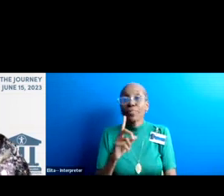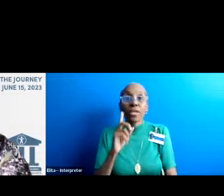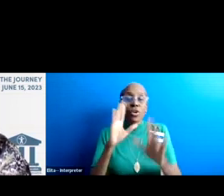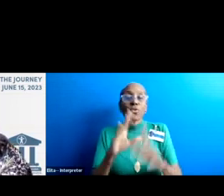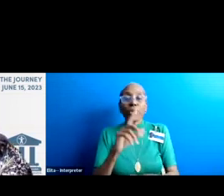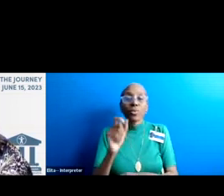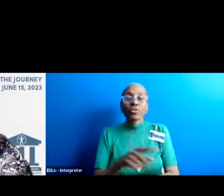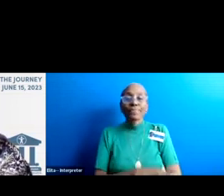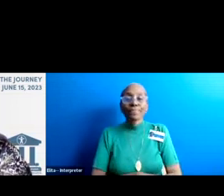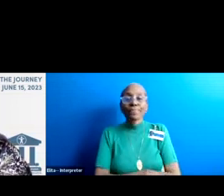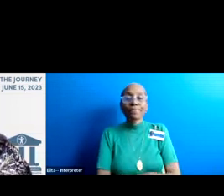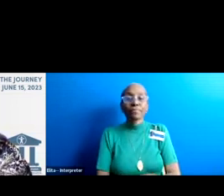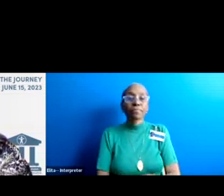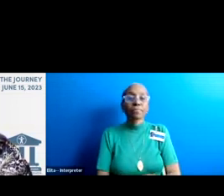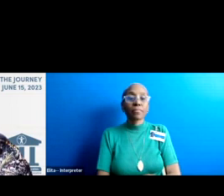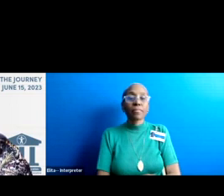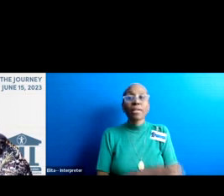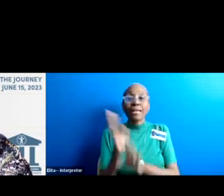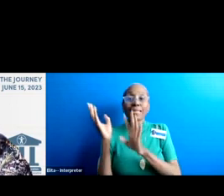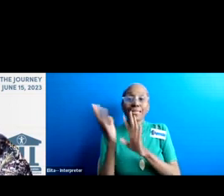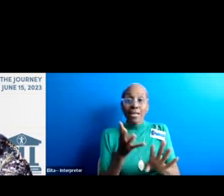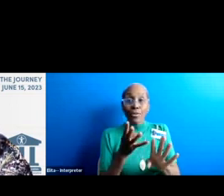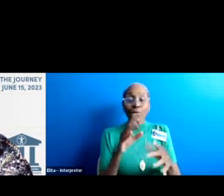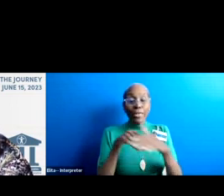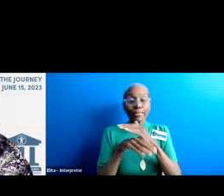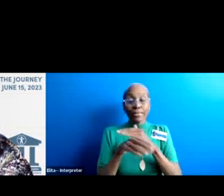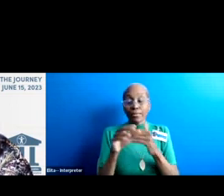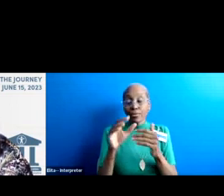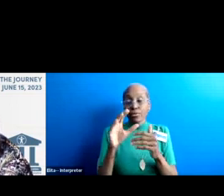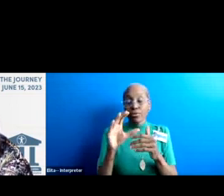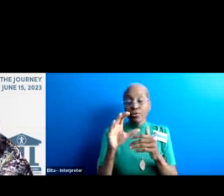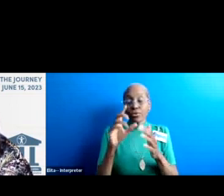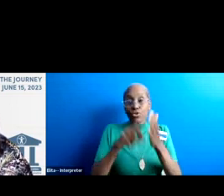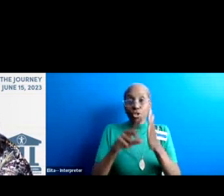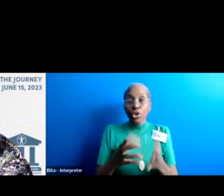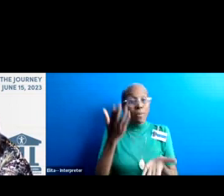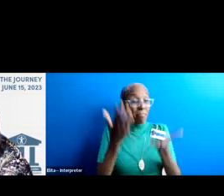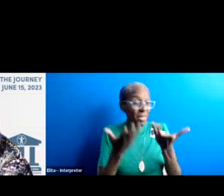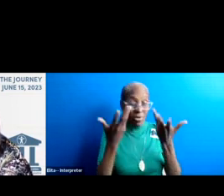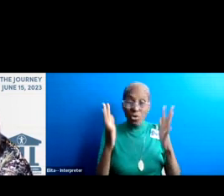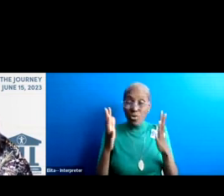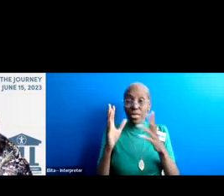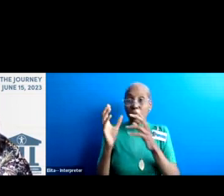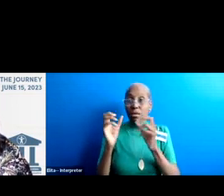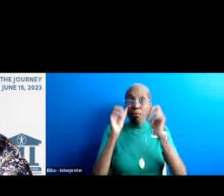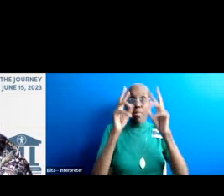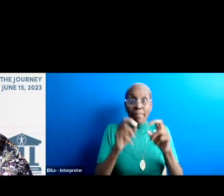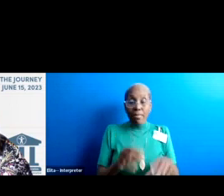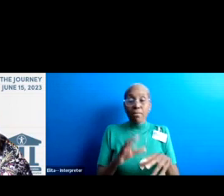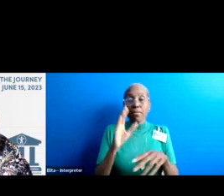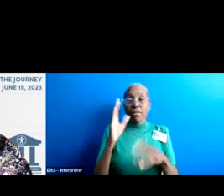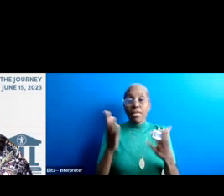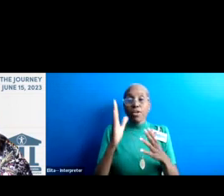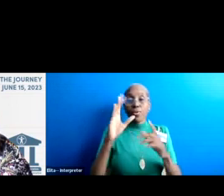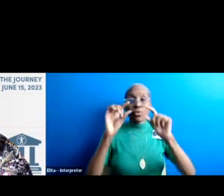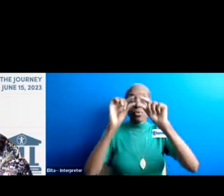great question. Okay, so if you have downloaded the accessibility checker, it might have already populated it up here in your